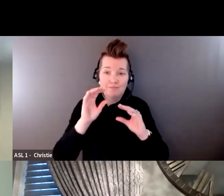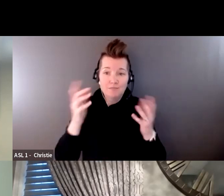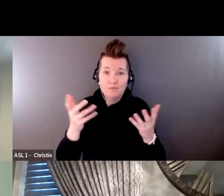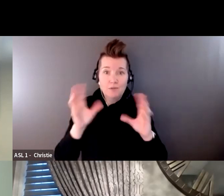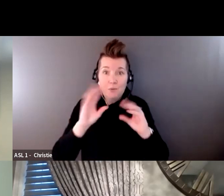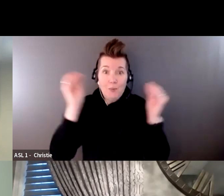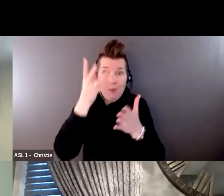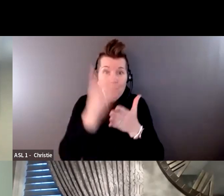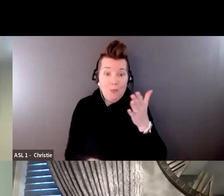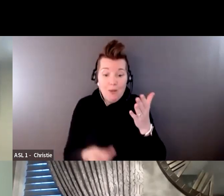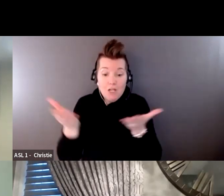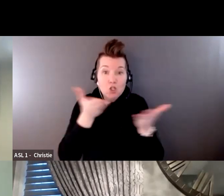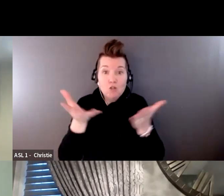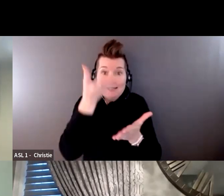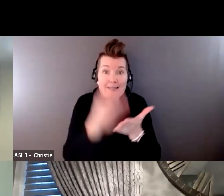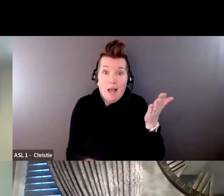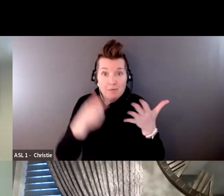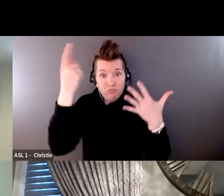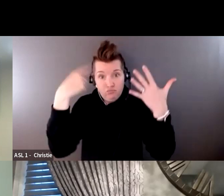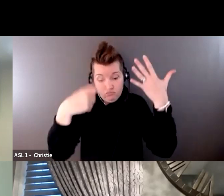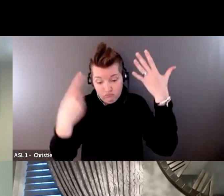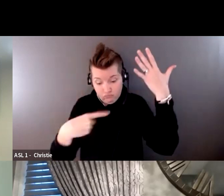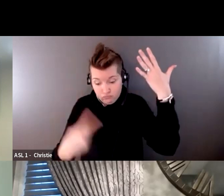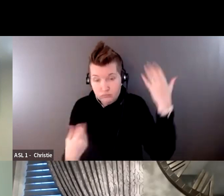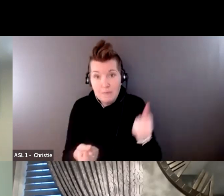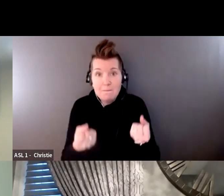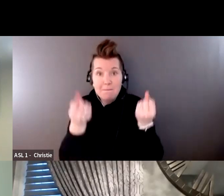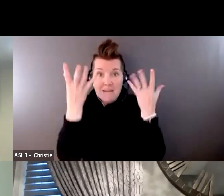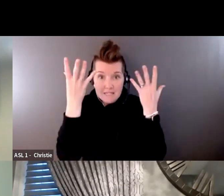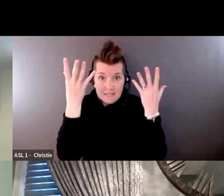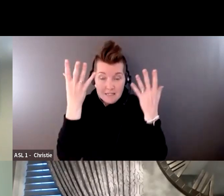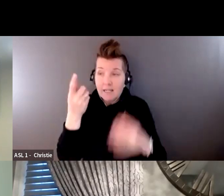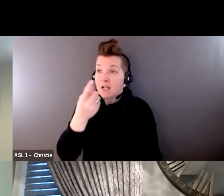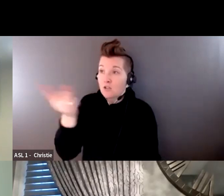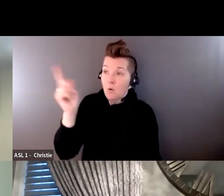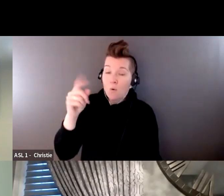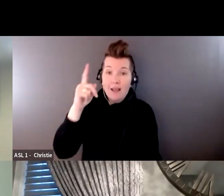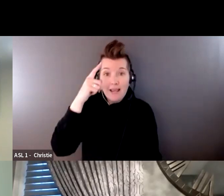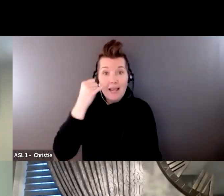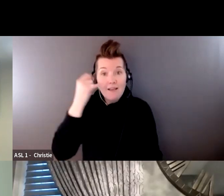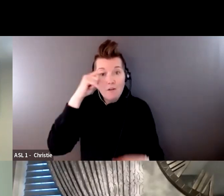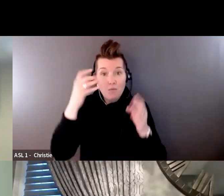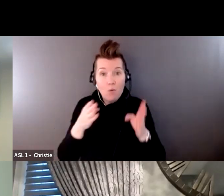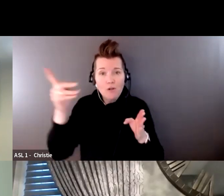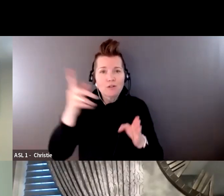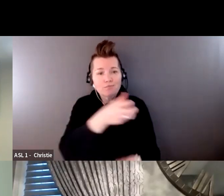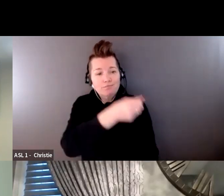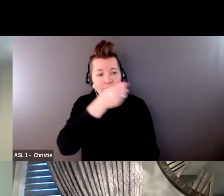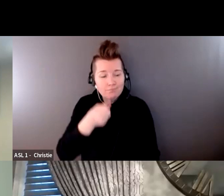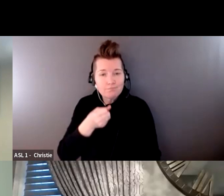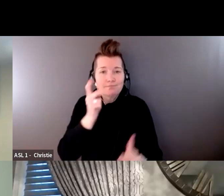right? So as an employer that has employed individuals with disabilities and also